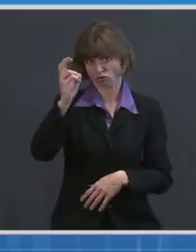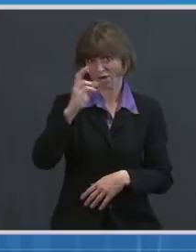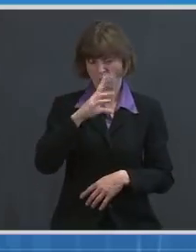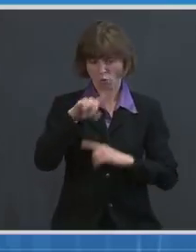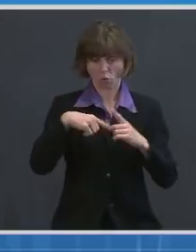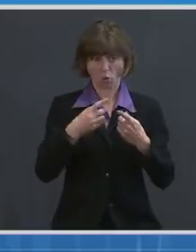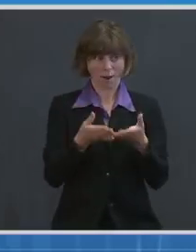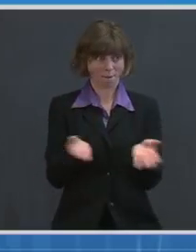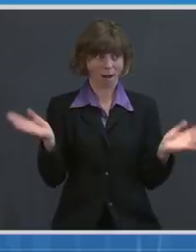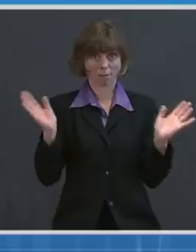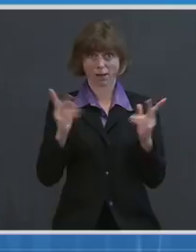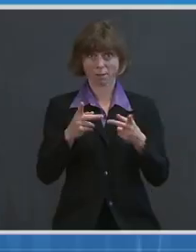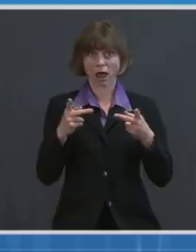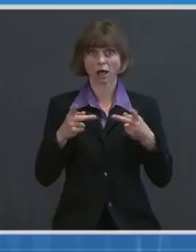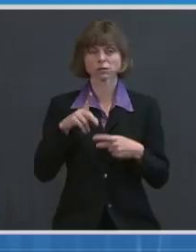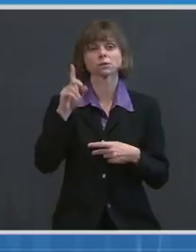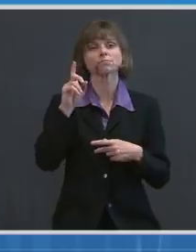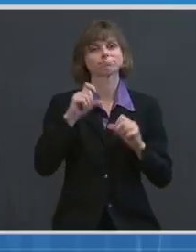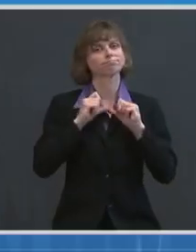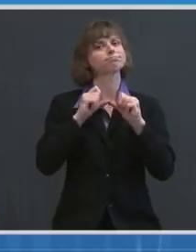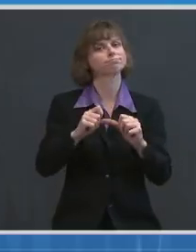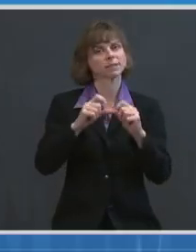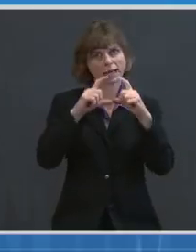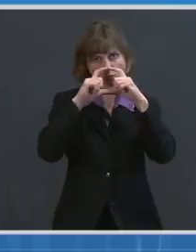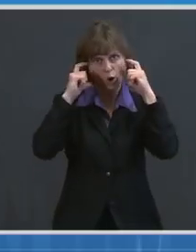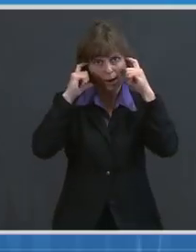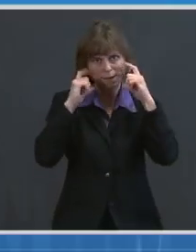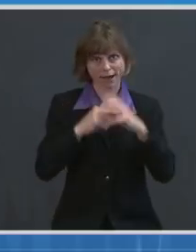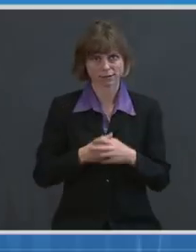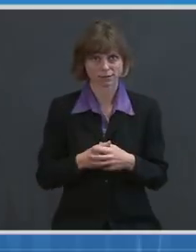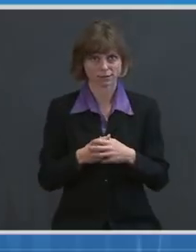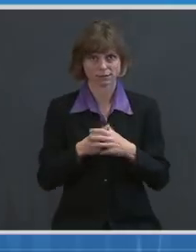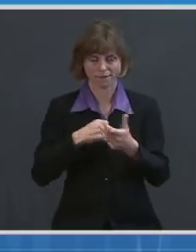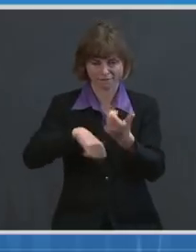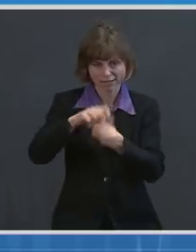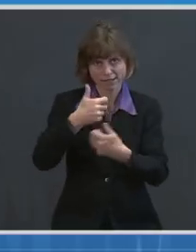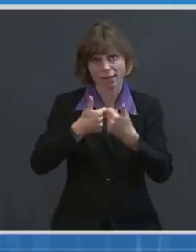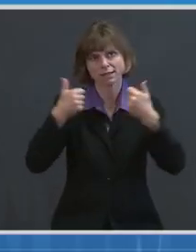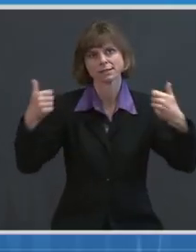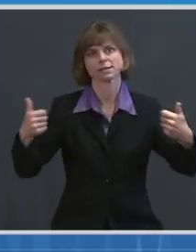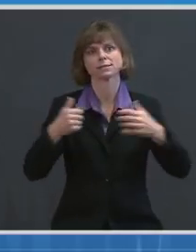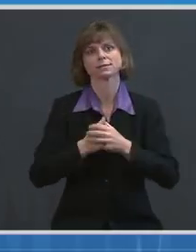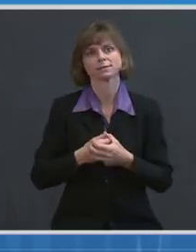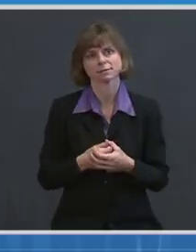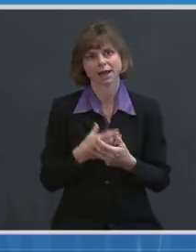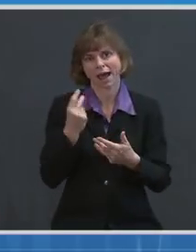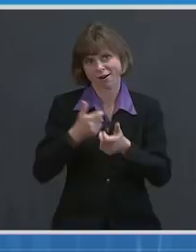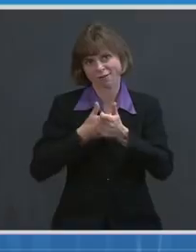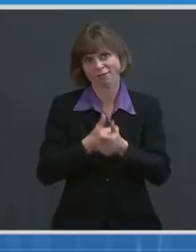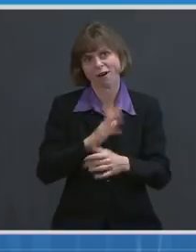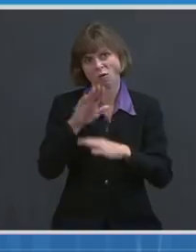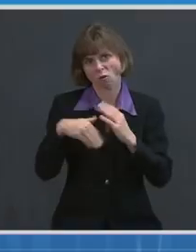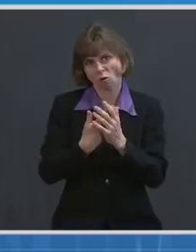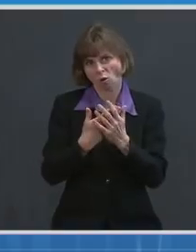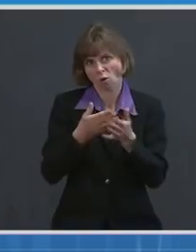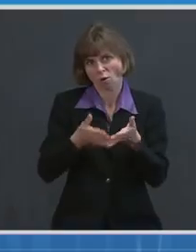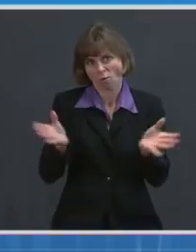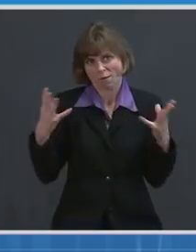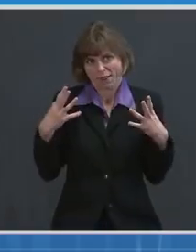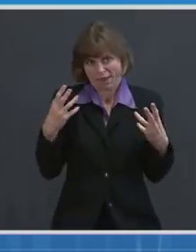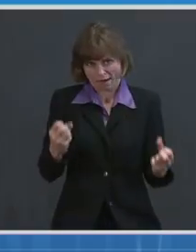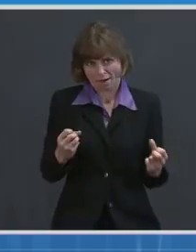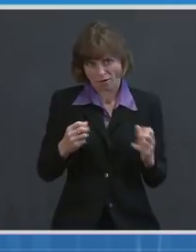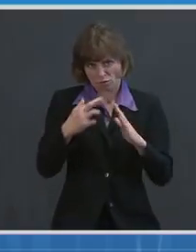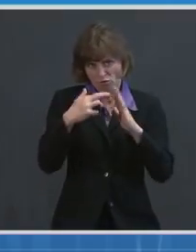spaces, should continue to wear a well-fitted mask, physically distance, and follow other public health measures to protect themselves as